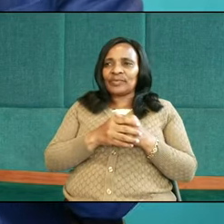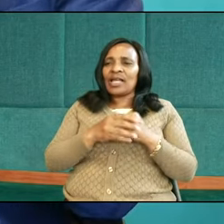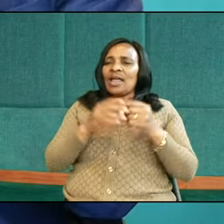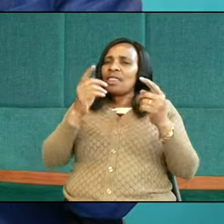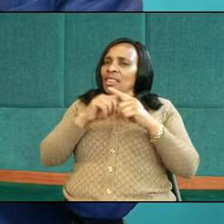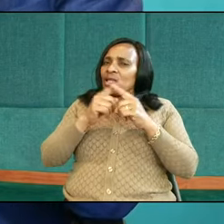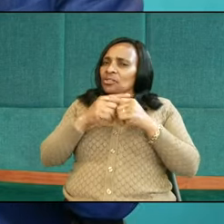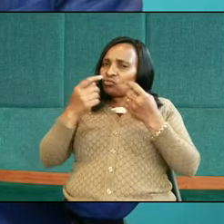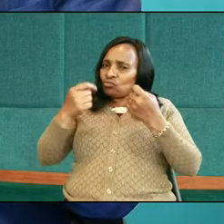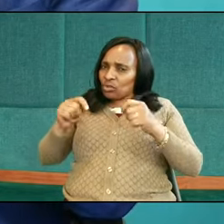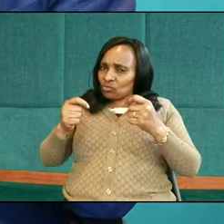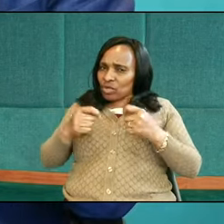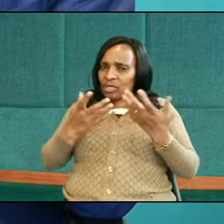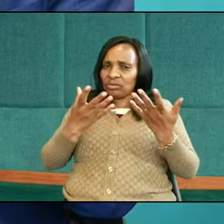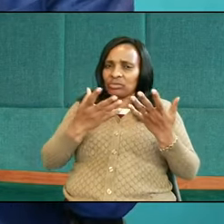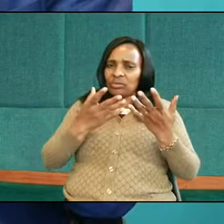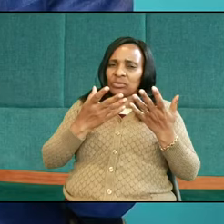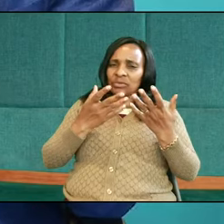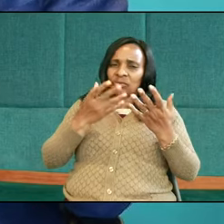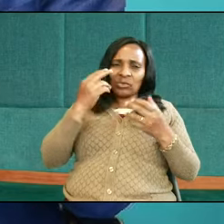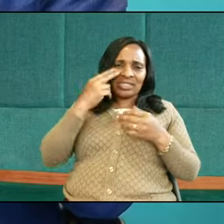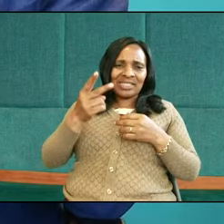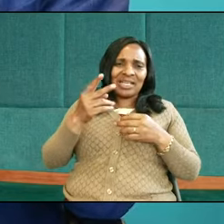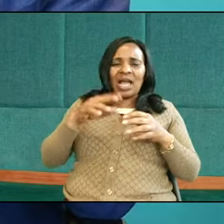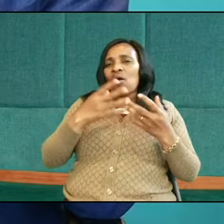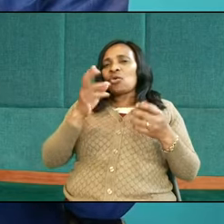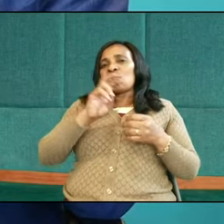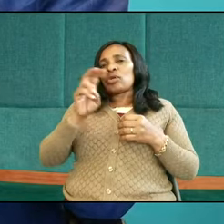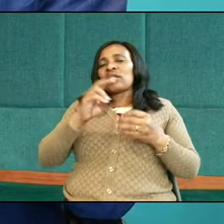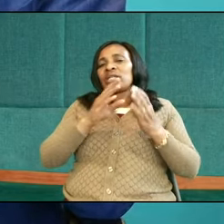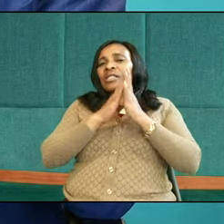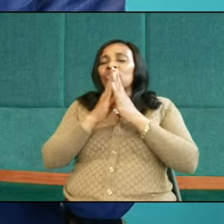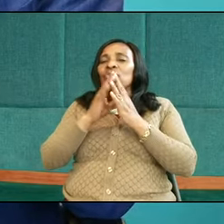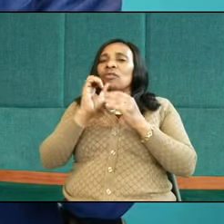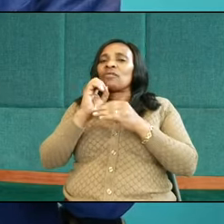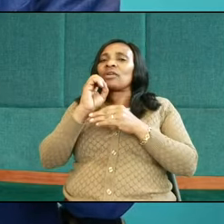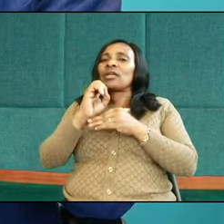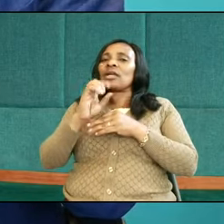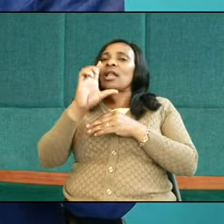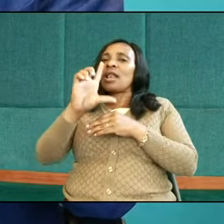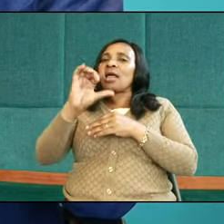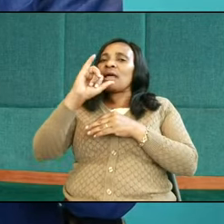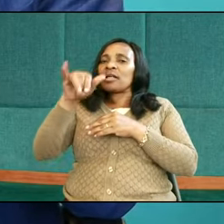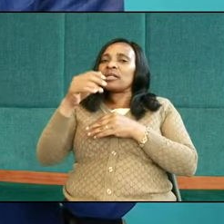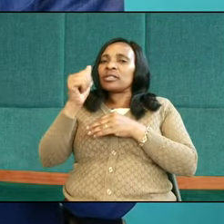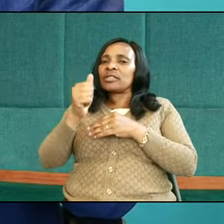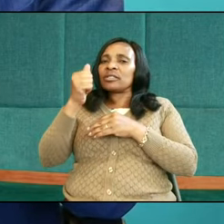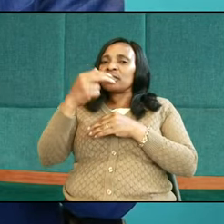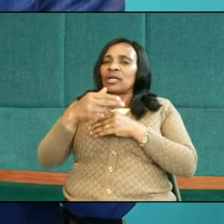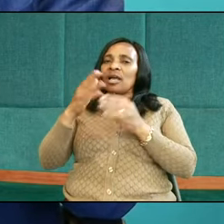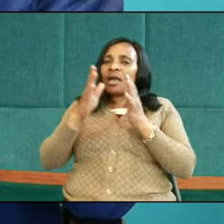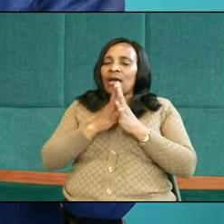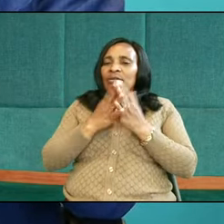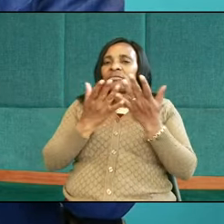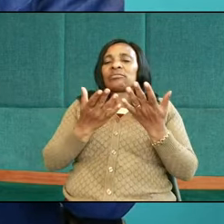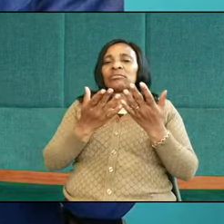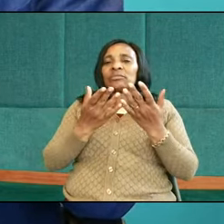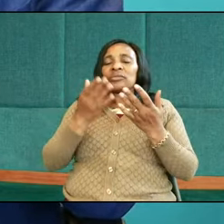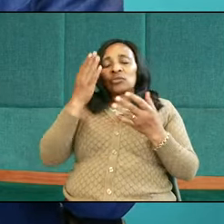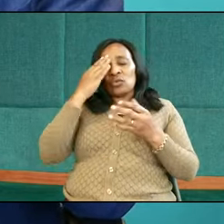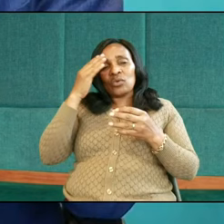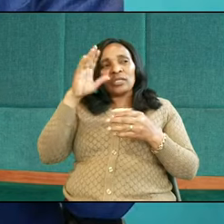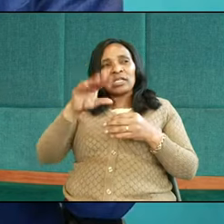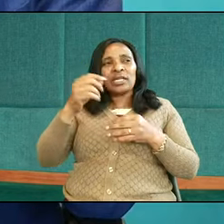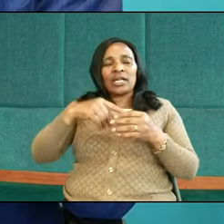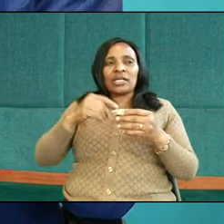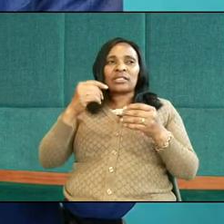try to relate it to us, Miss Sati. You know, looking at the story of Elijah, the story of faith that we have had, and I know you've taken us very